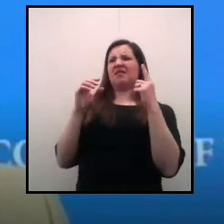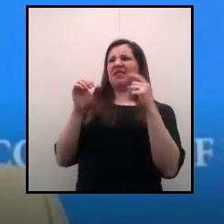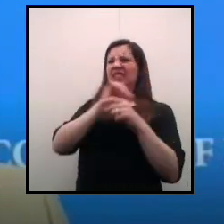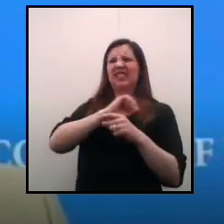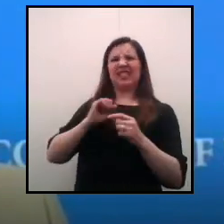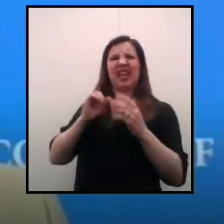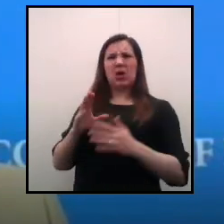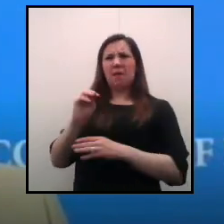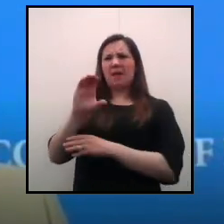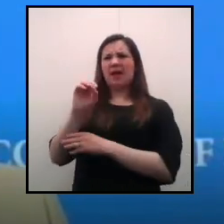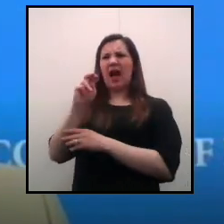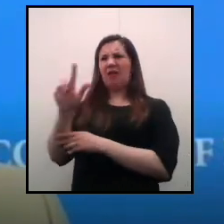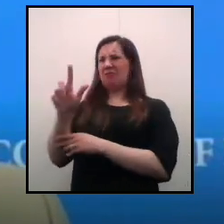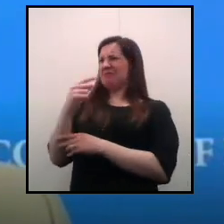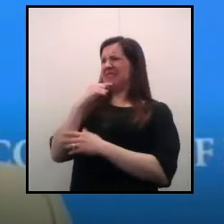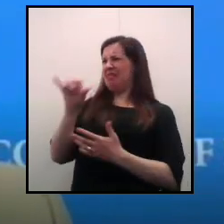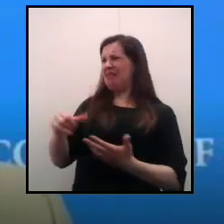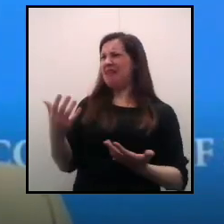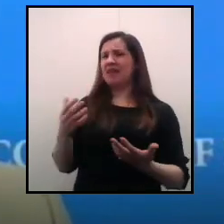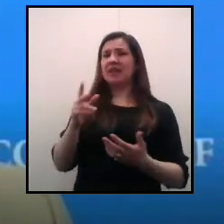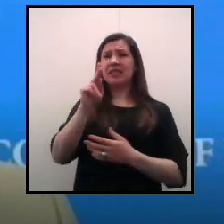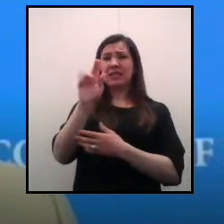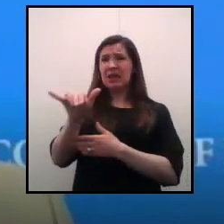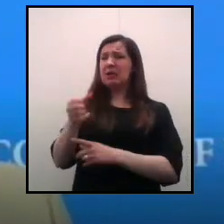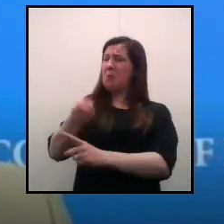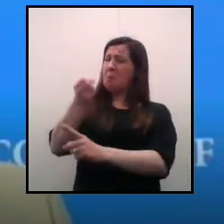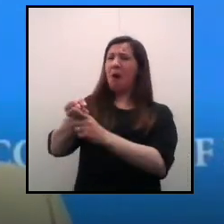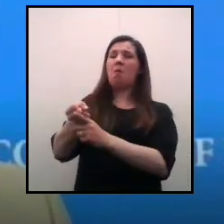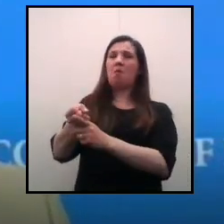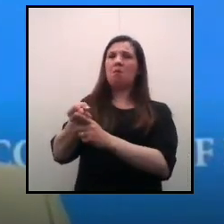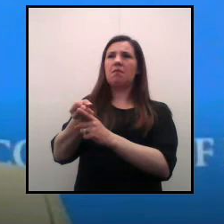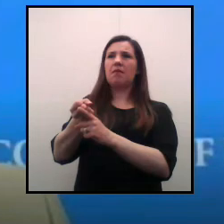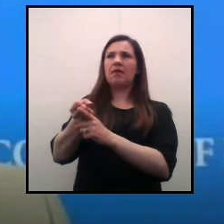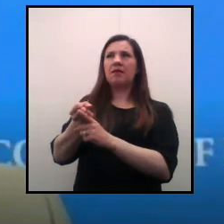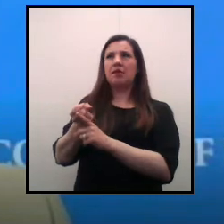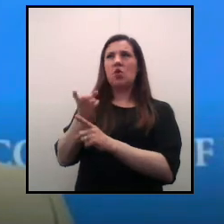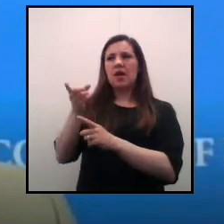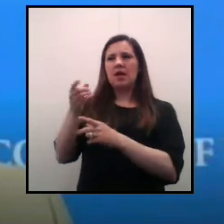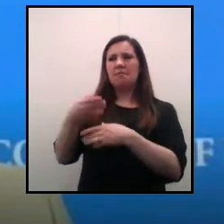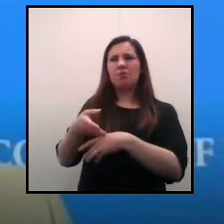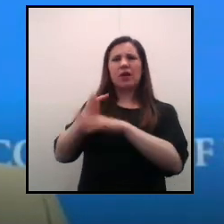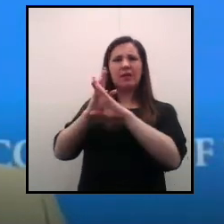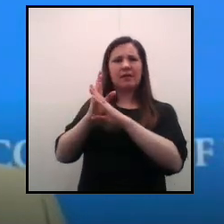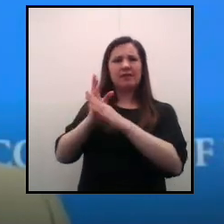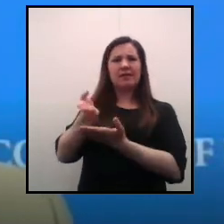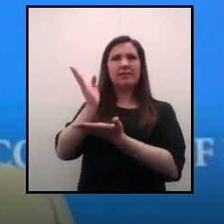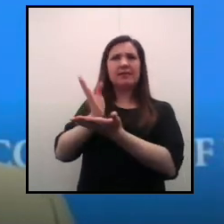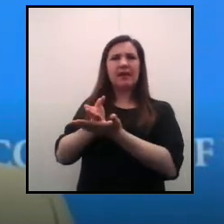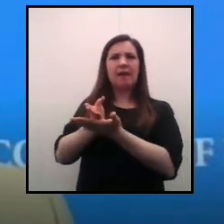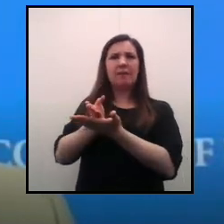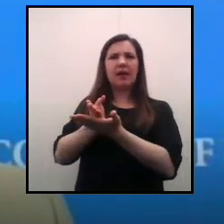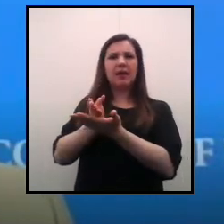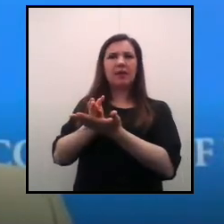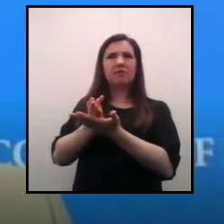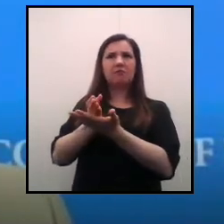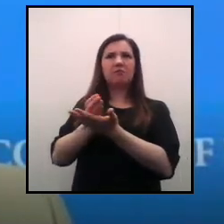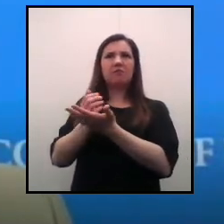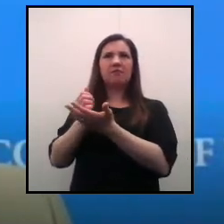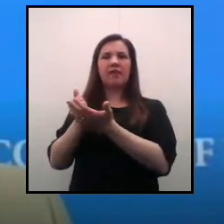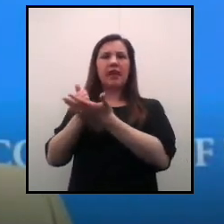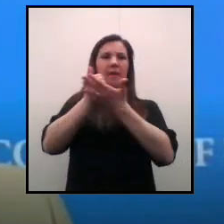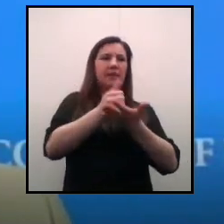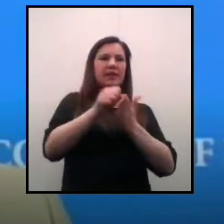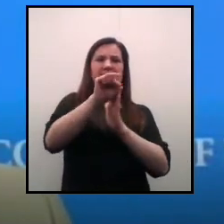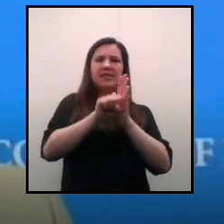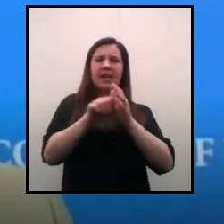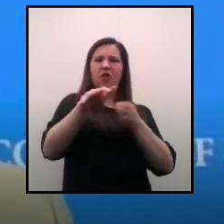because Kentucky's been hit pretty hard. And by him prohibiting and stopping assistance to state and local